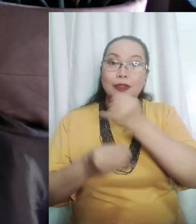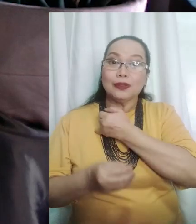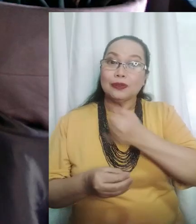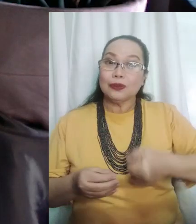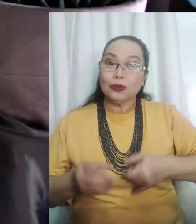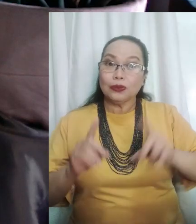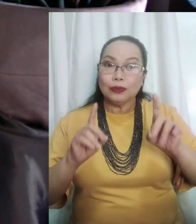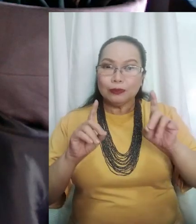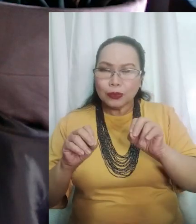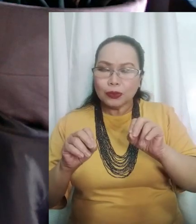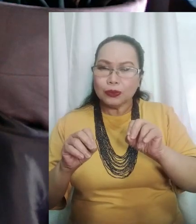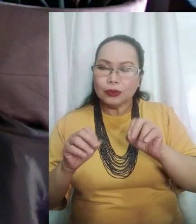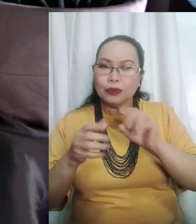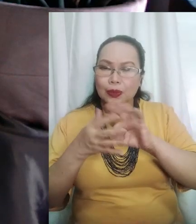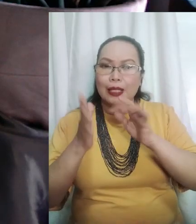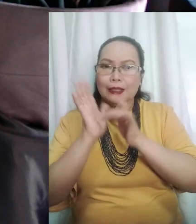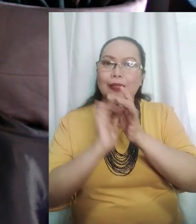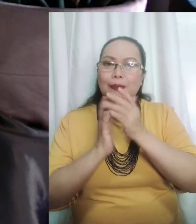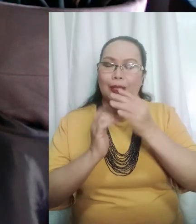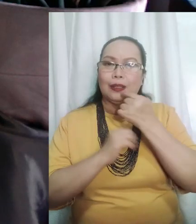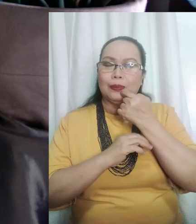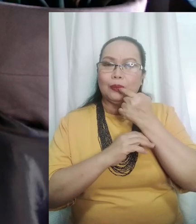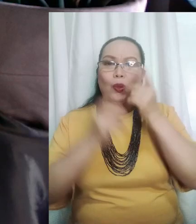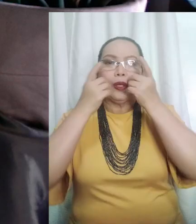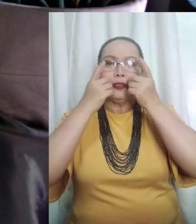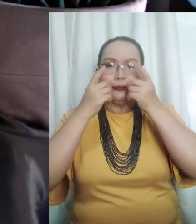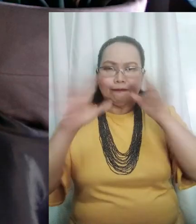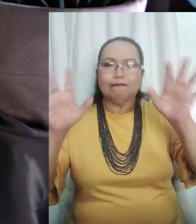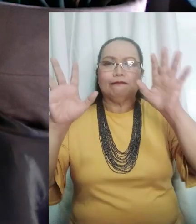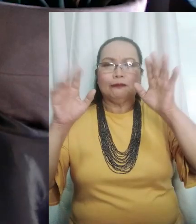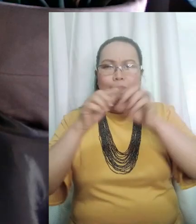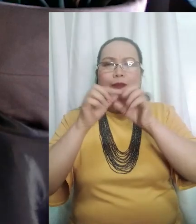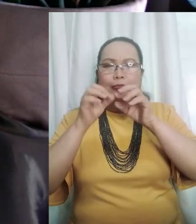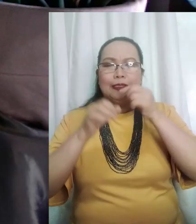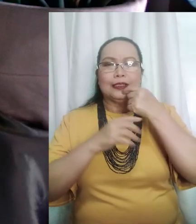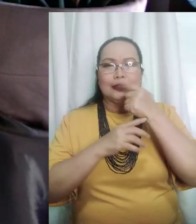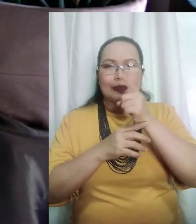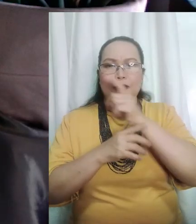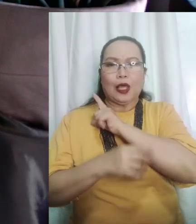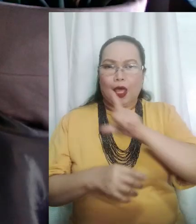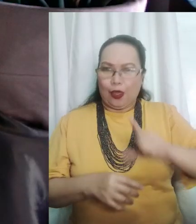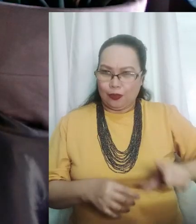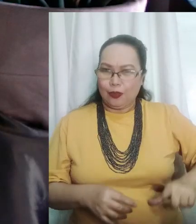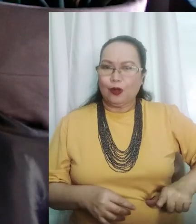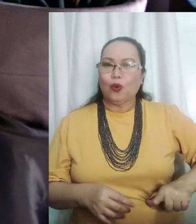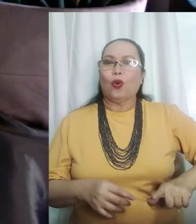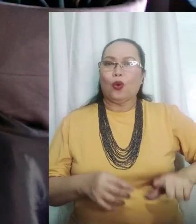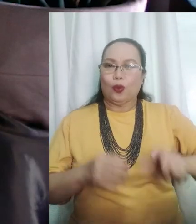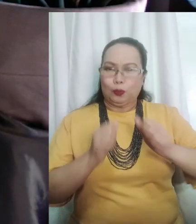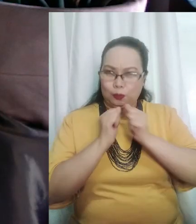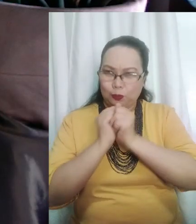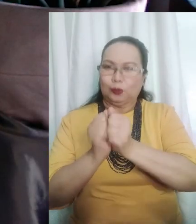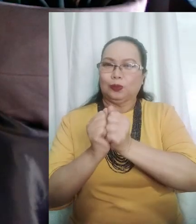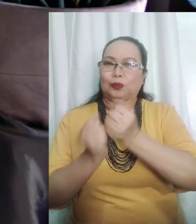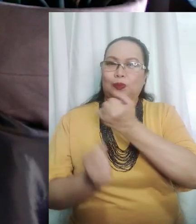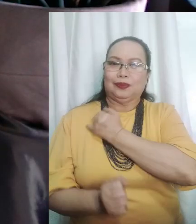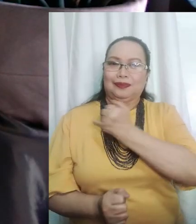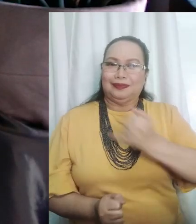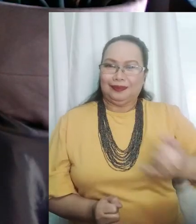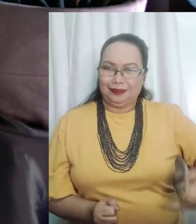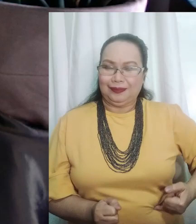did. And then Scripture declare, and the Lord was with Joseph.